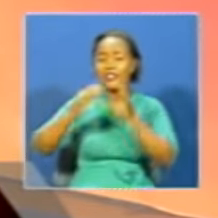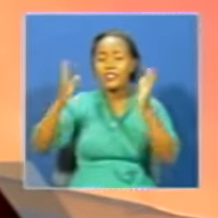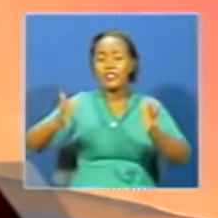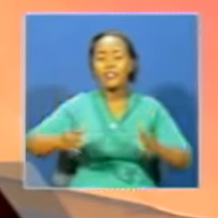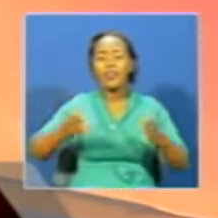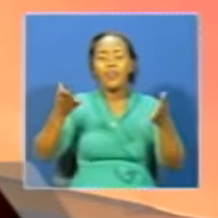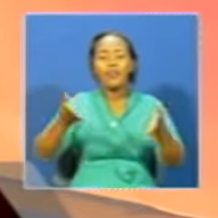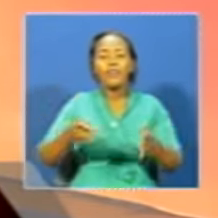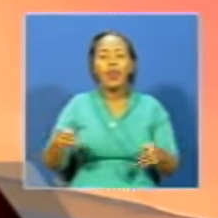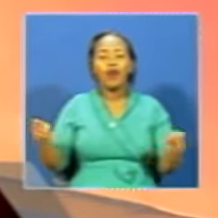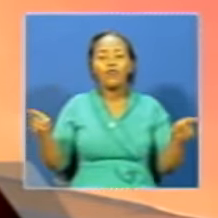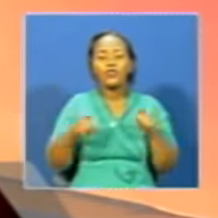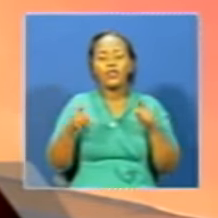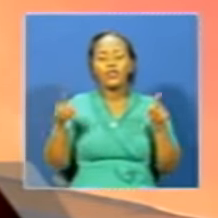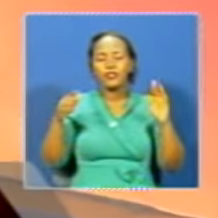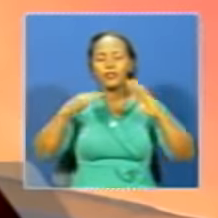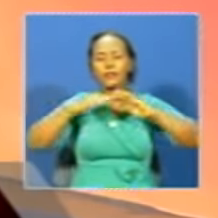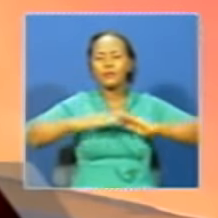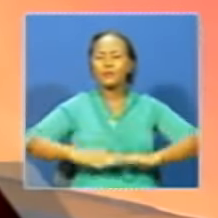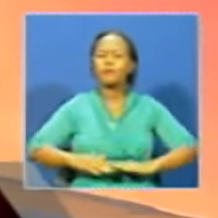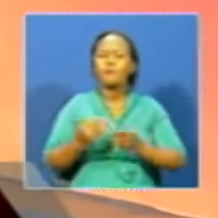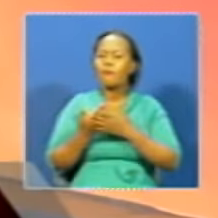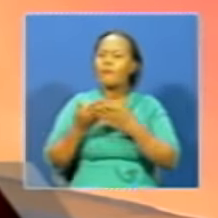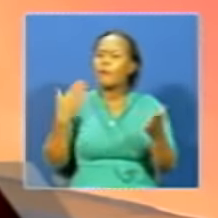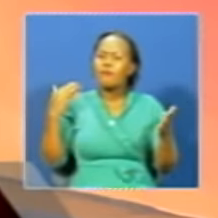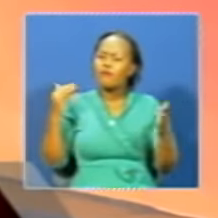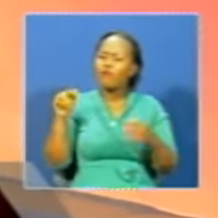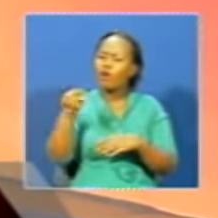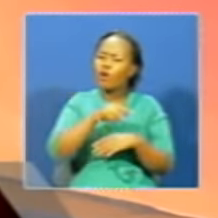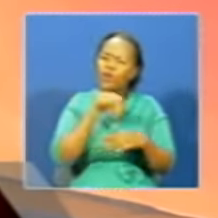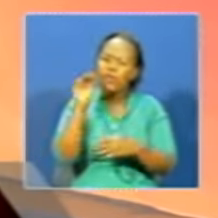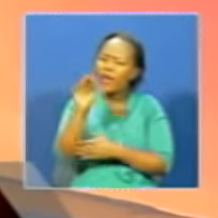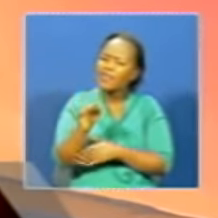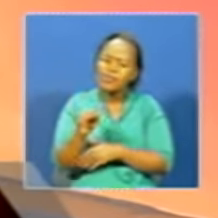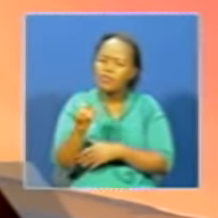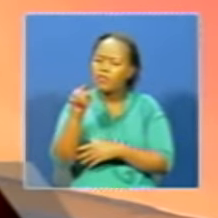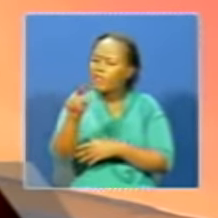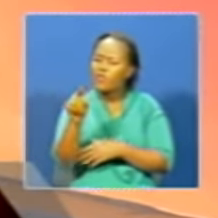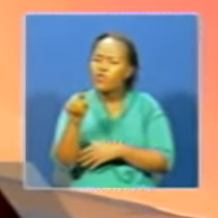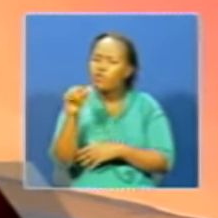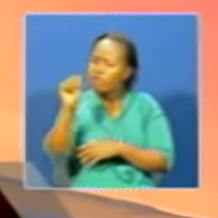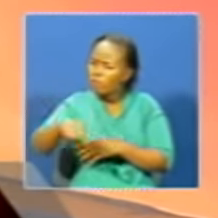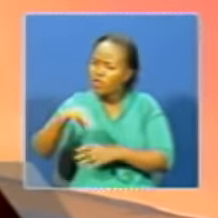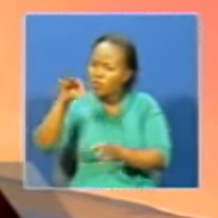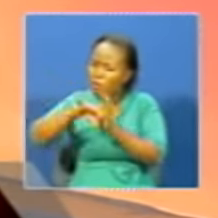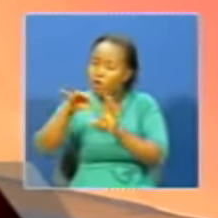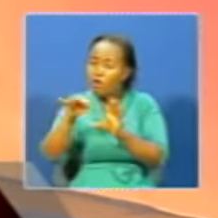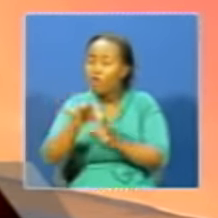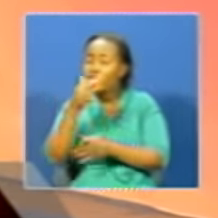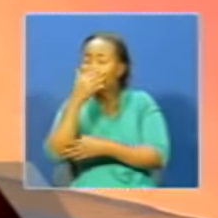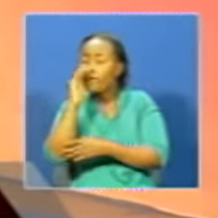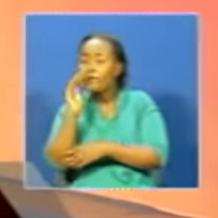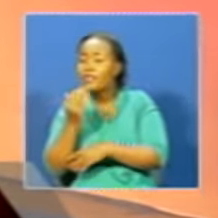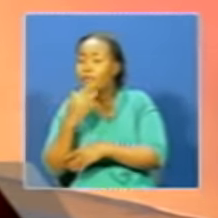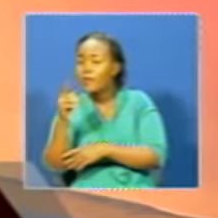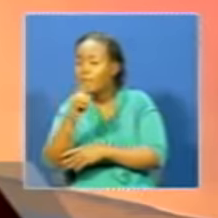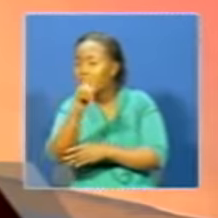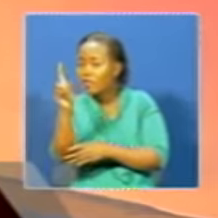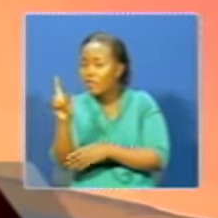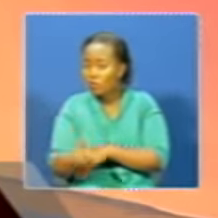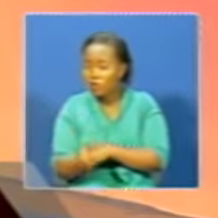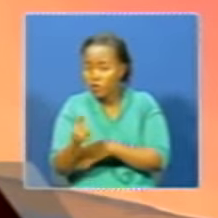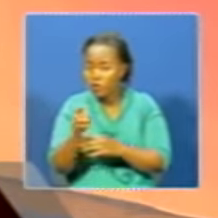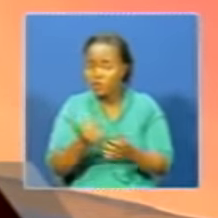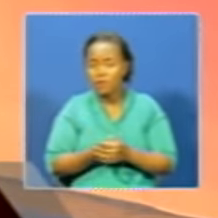come back, remember we were asking you, what would make you vote or not vote for Musalia Mudavadi as the fifth president?